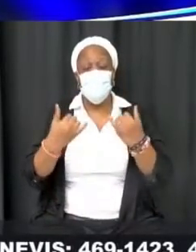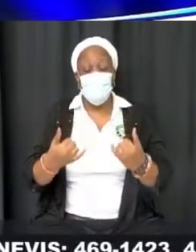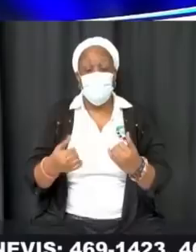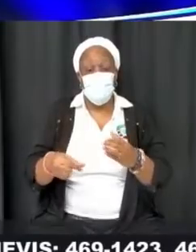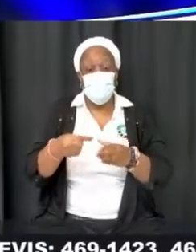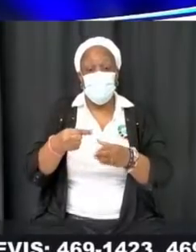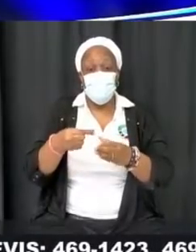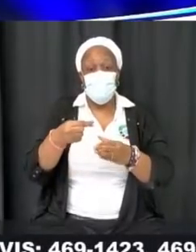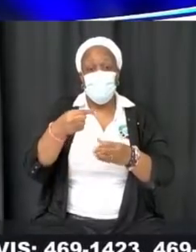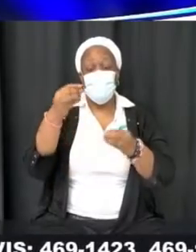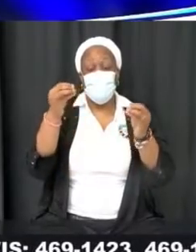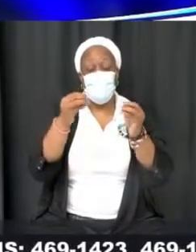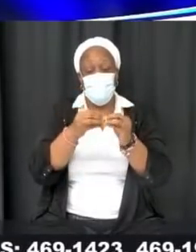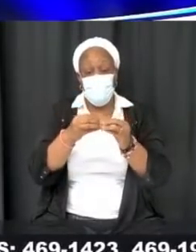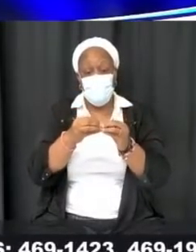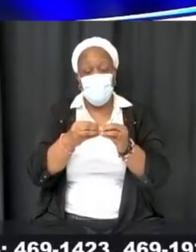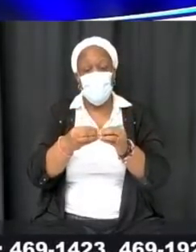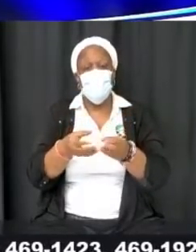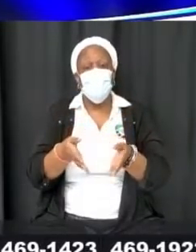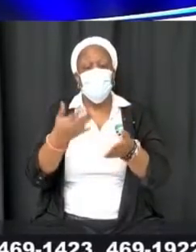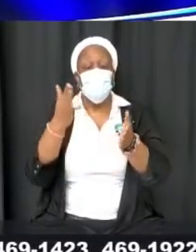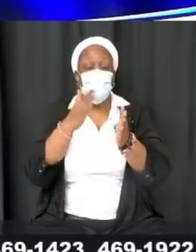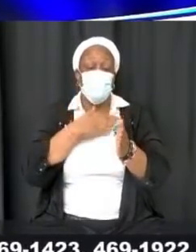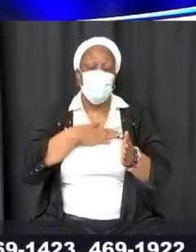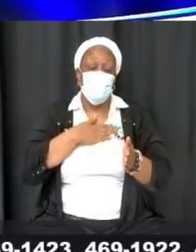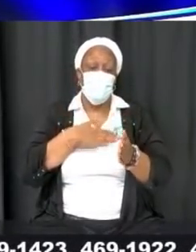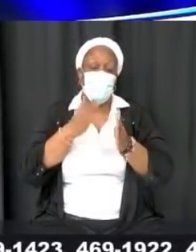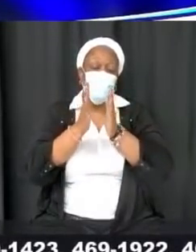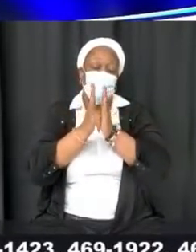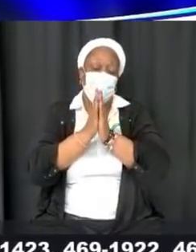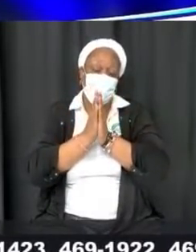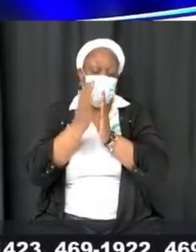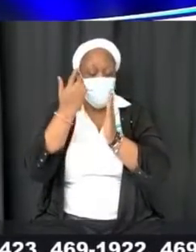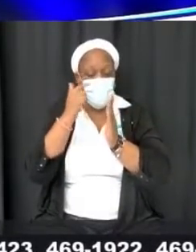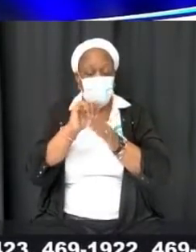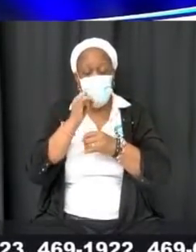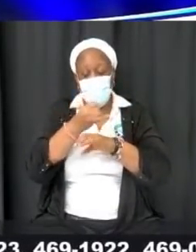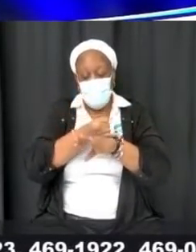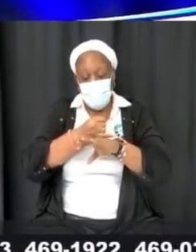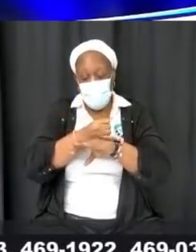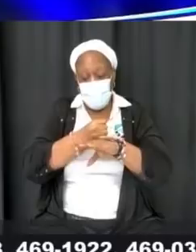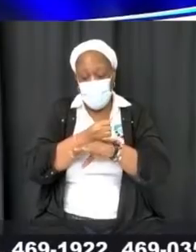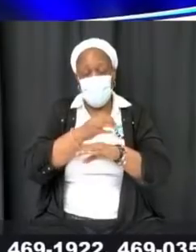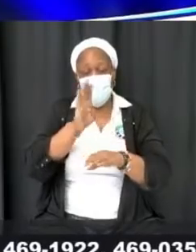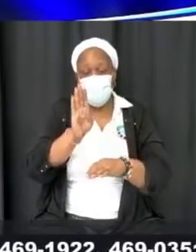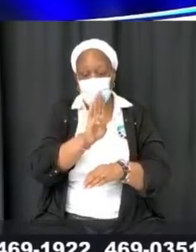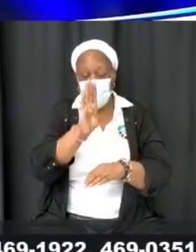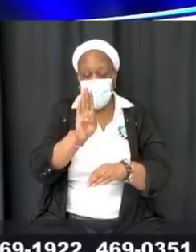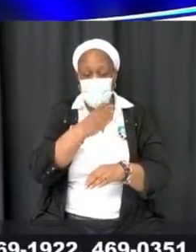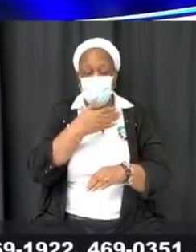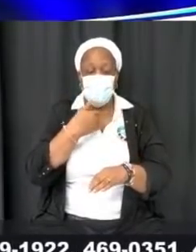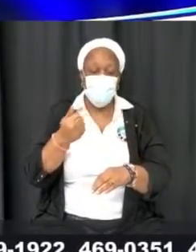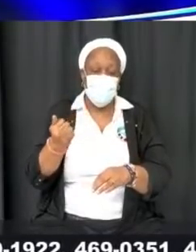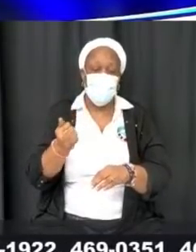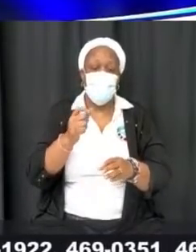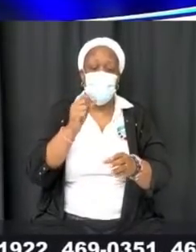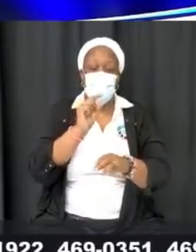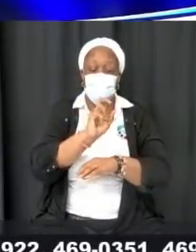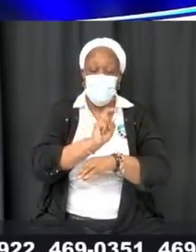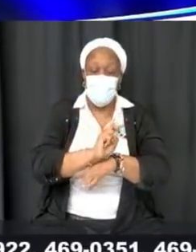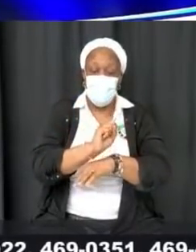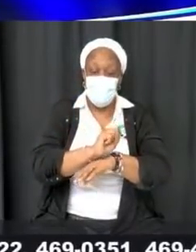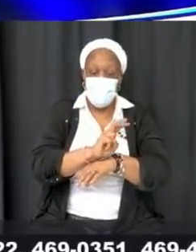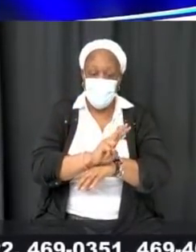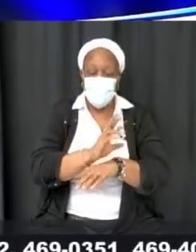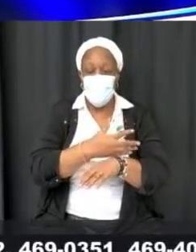continue to hold them in our prayers while we continue to prepare here for any natural disaster. Thank